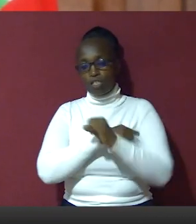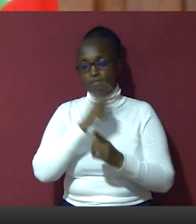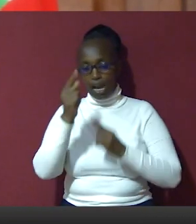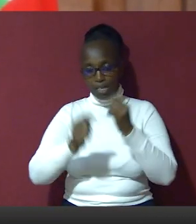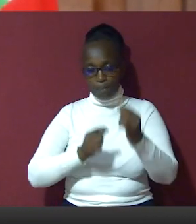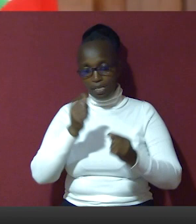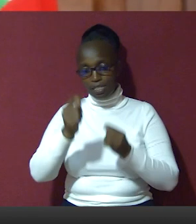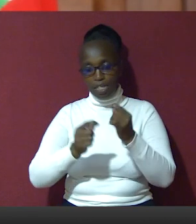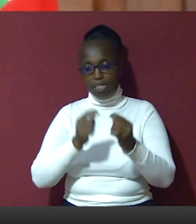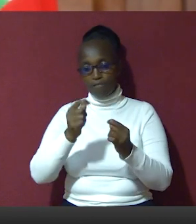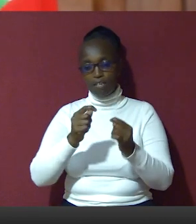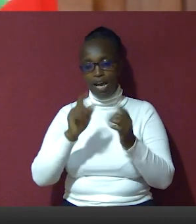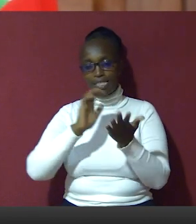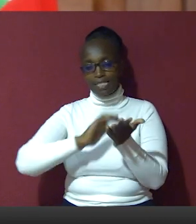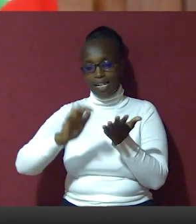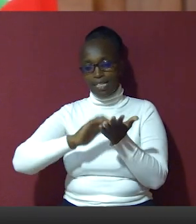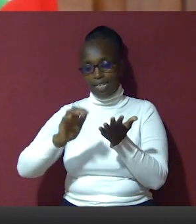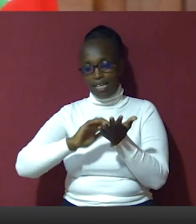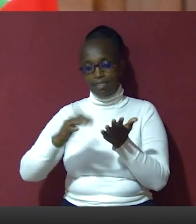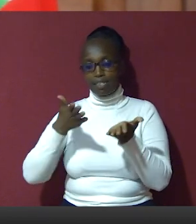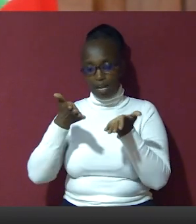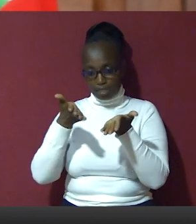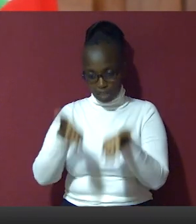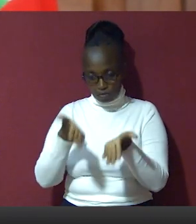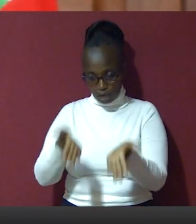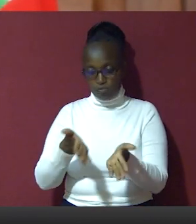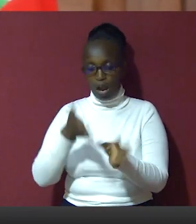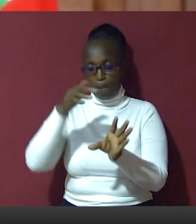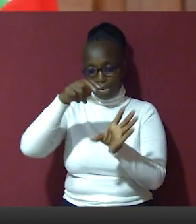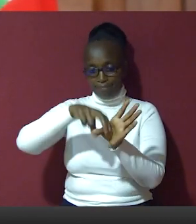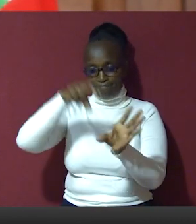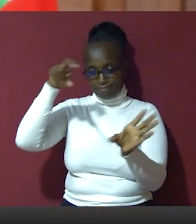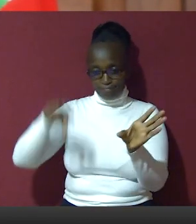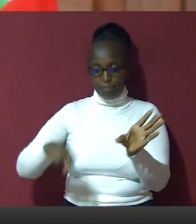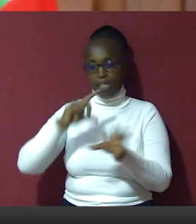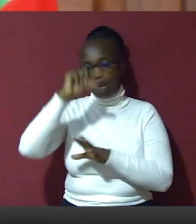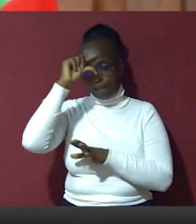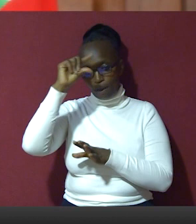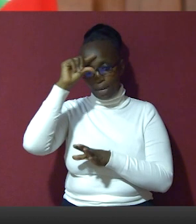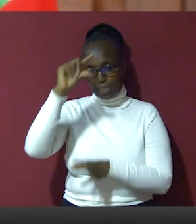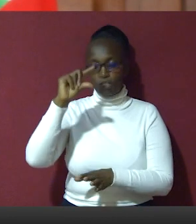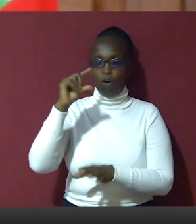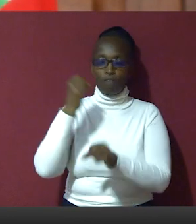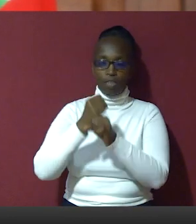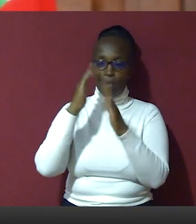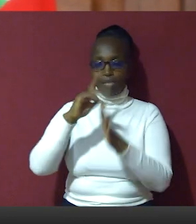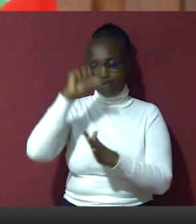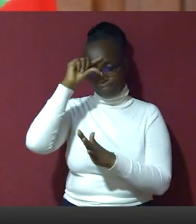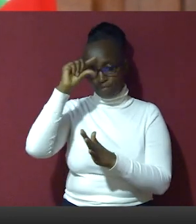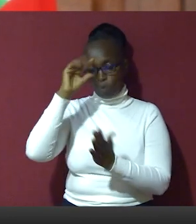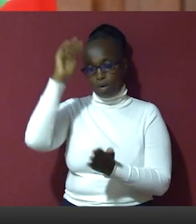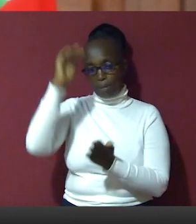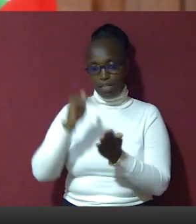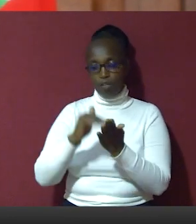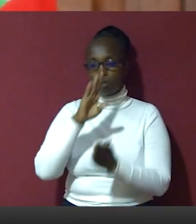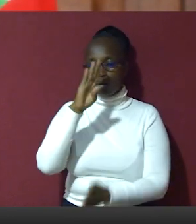chief administrative secretaries is hereby suspended. The number of advisors in government shall be reduced by